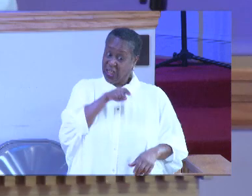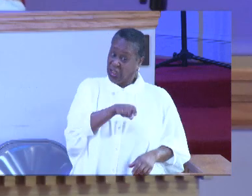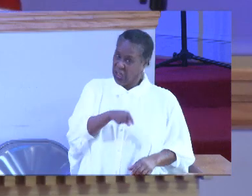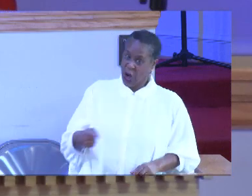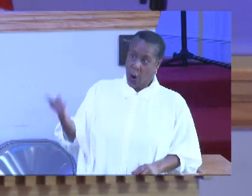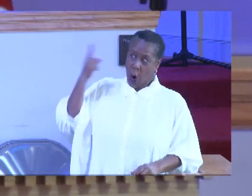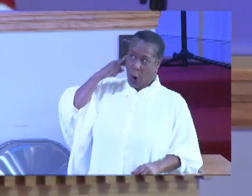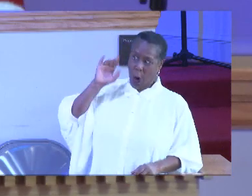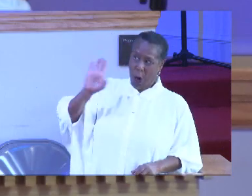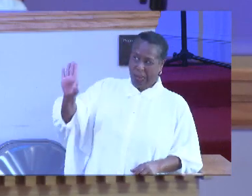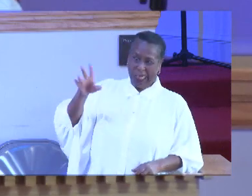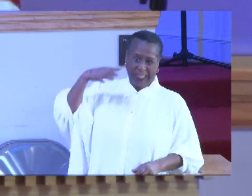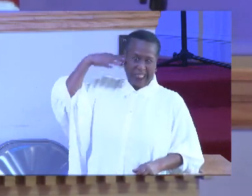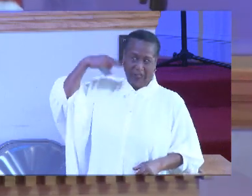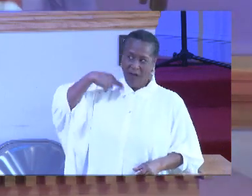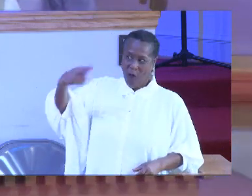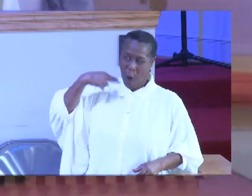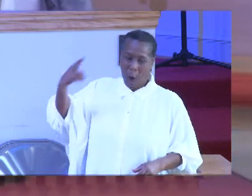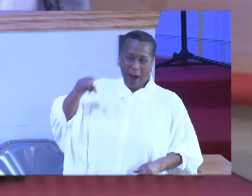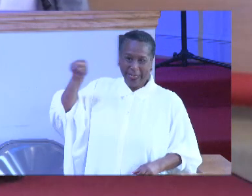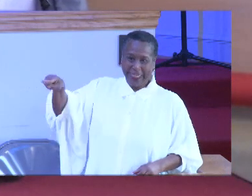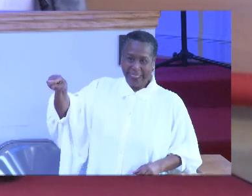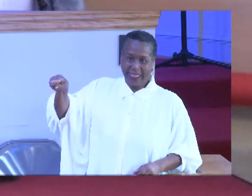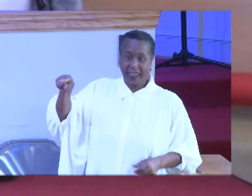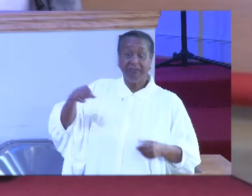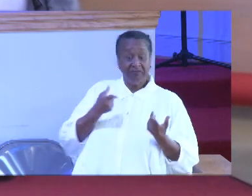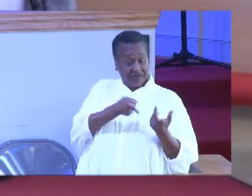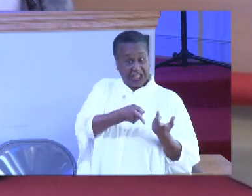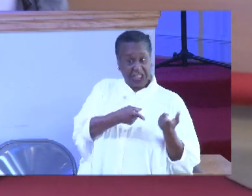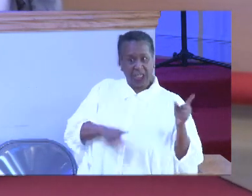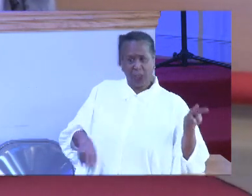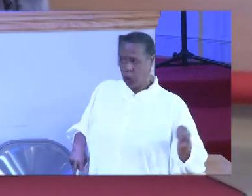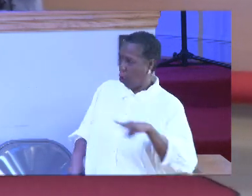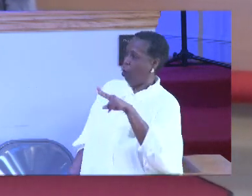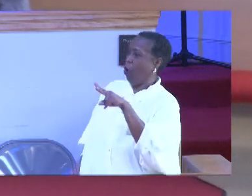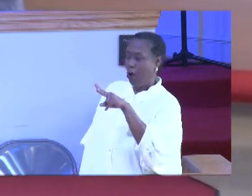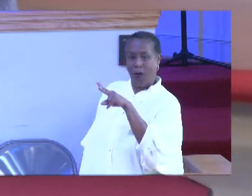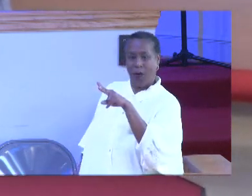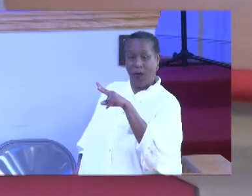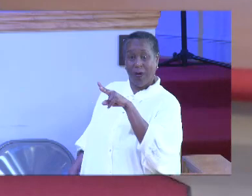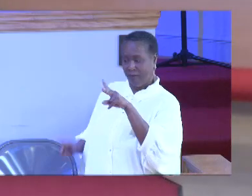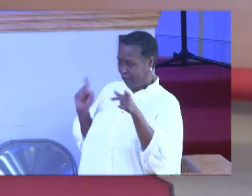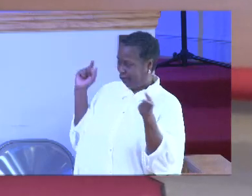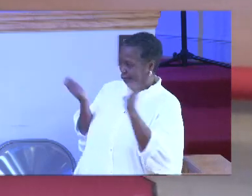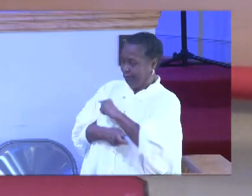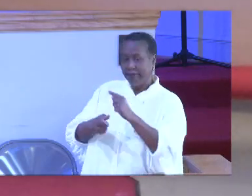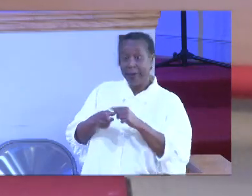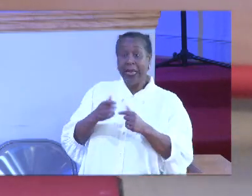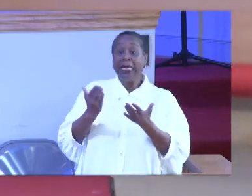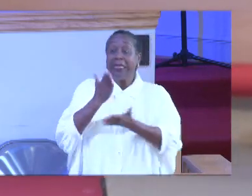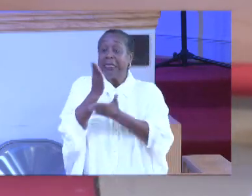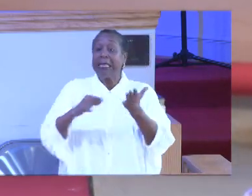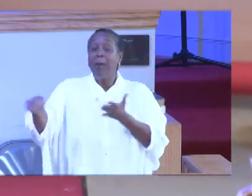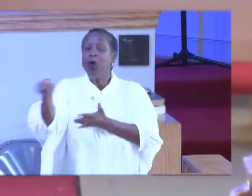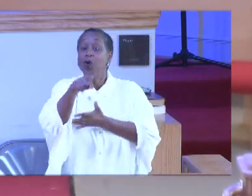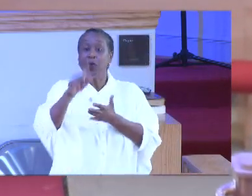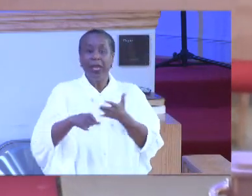when she heard his voice, she turned. Somebody here may need a turn